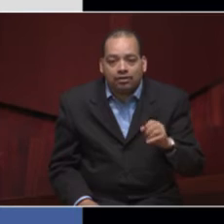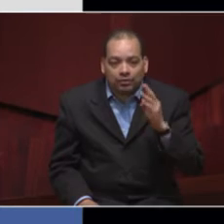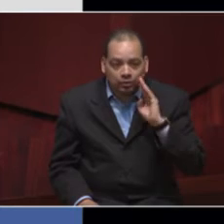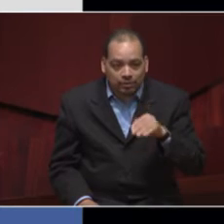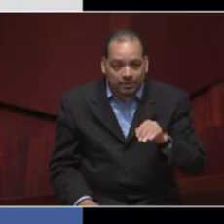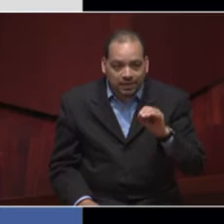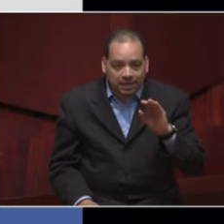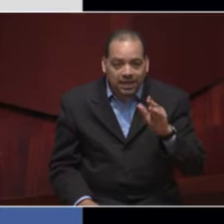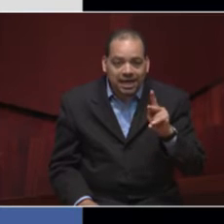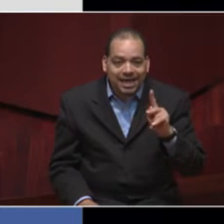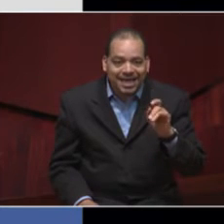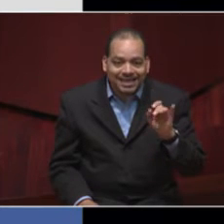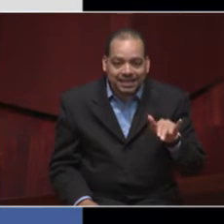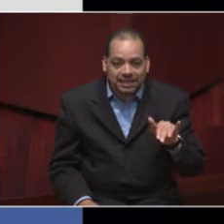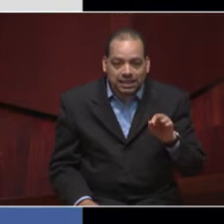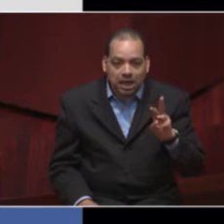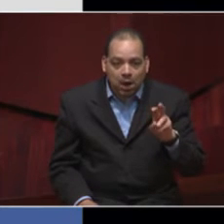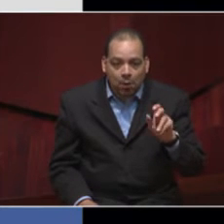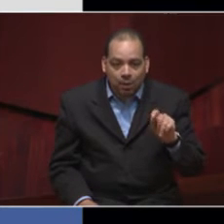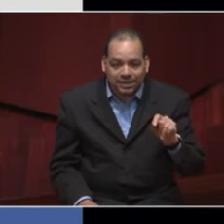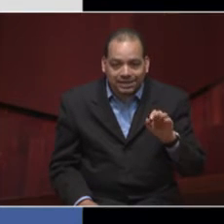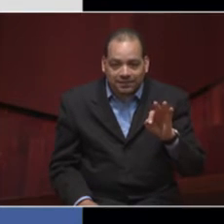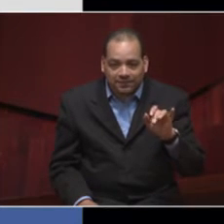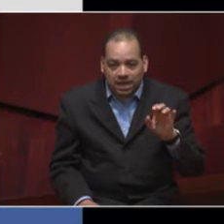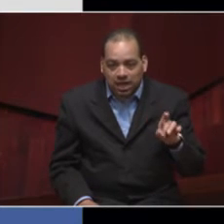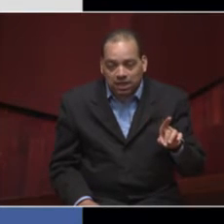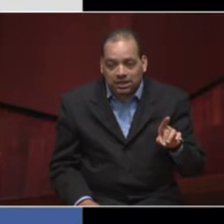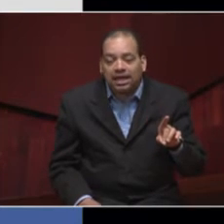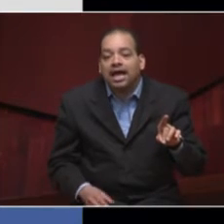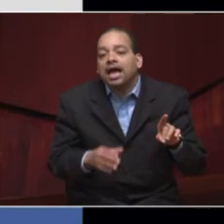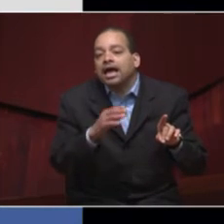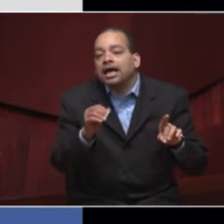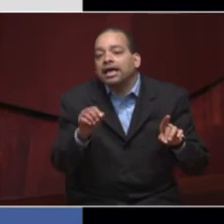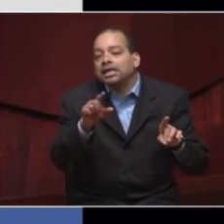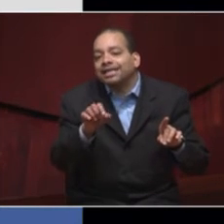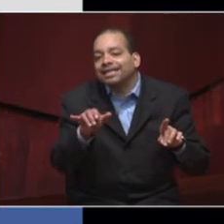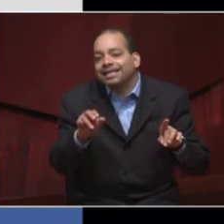I will welcome up Lynn. Thank you, Don.